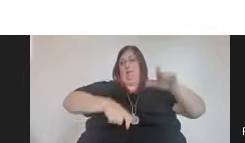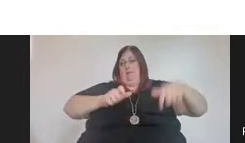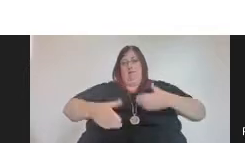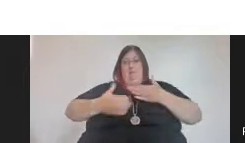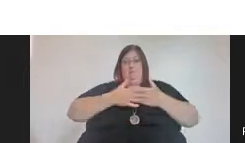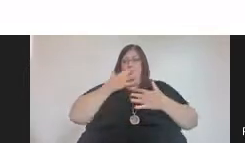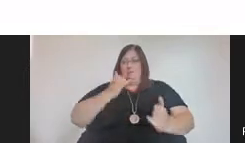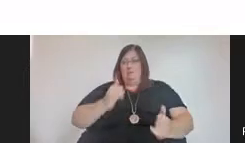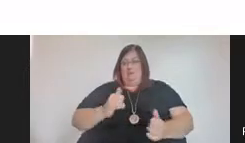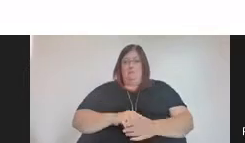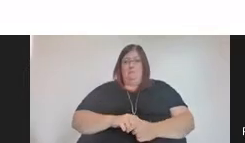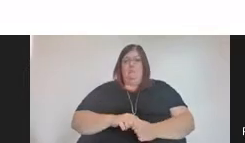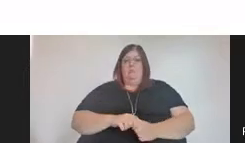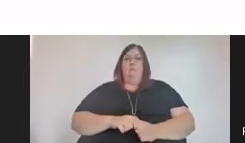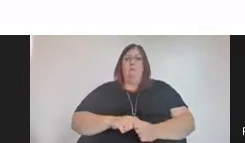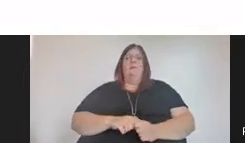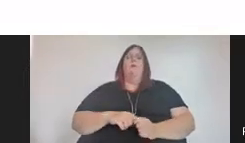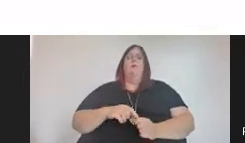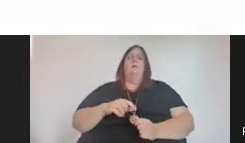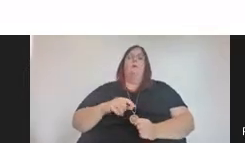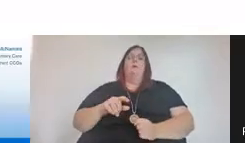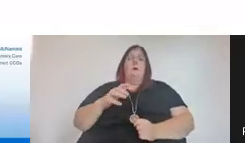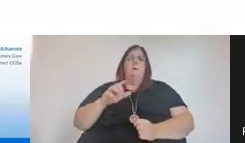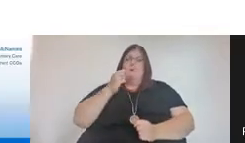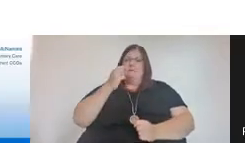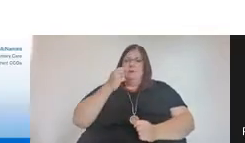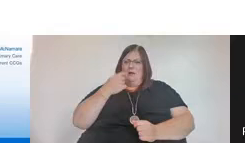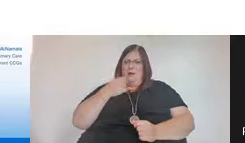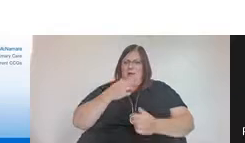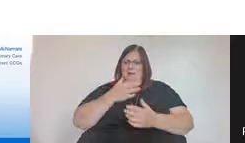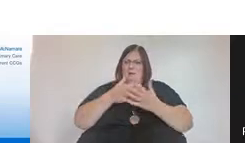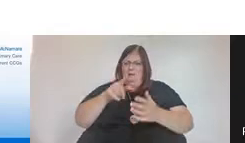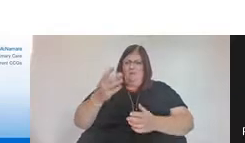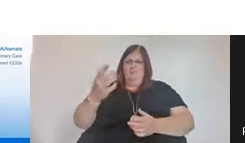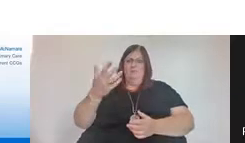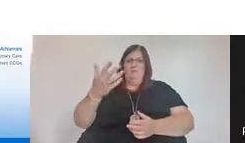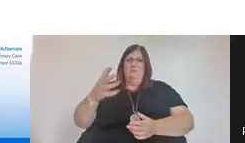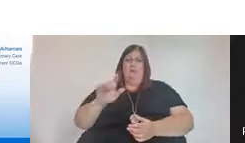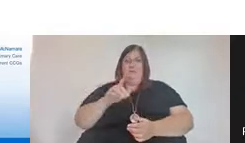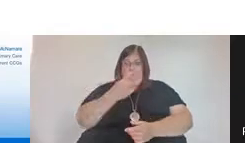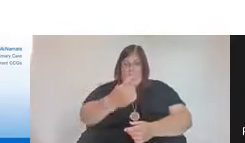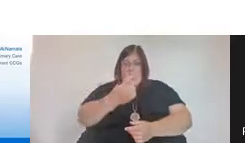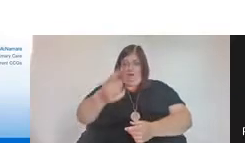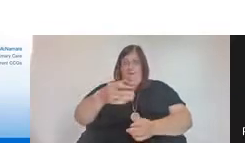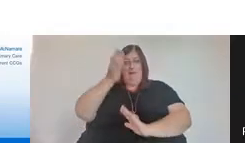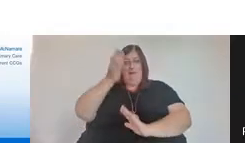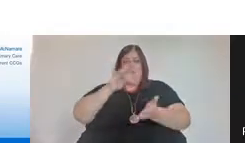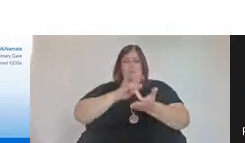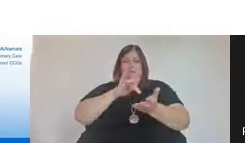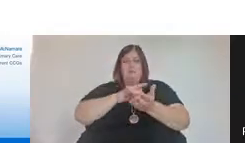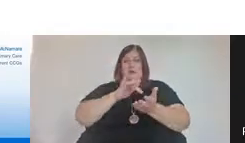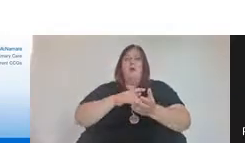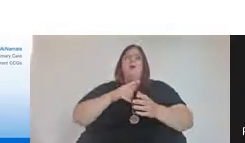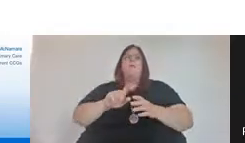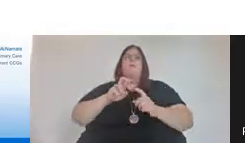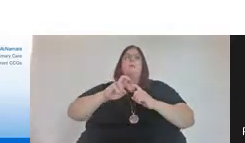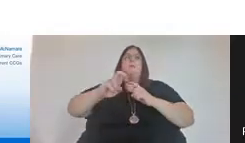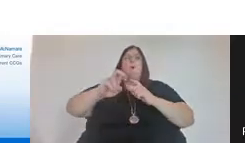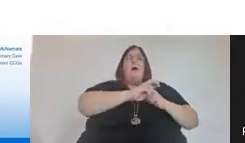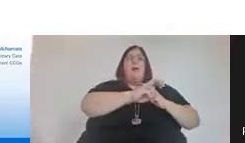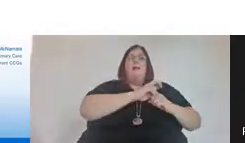could. In addition to that, and some of you will have popped along to them and used them, there were mobile testing units which